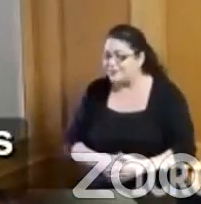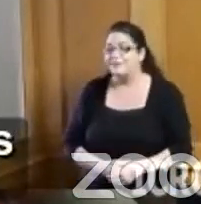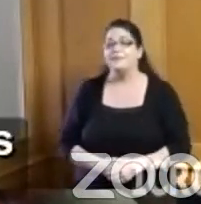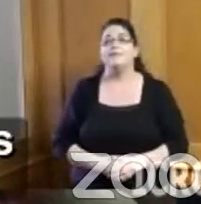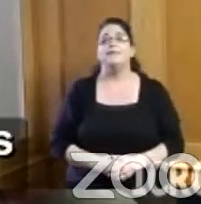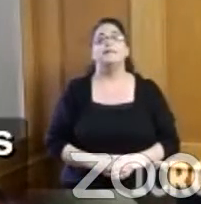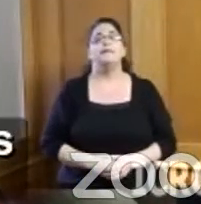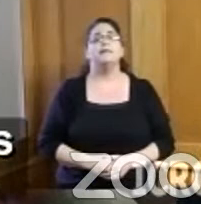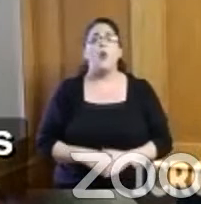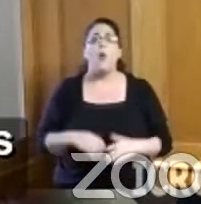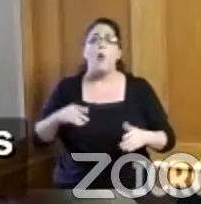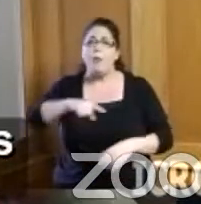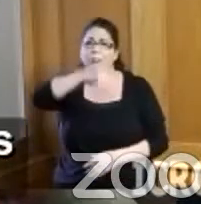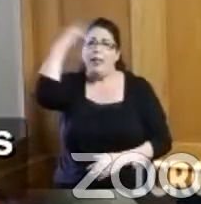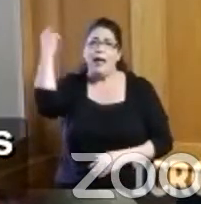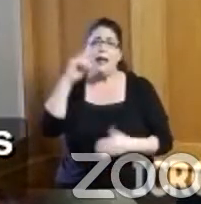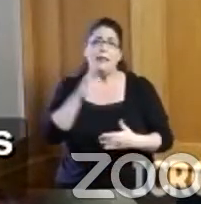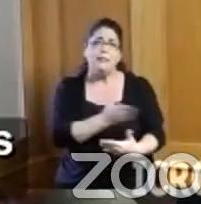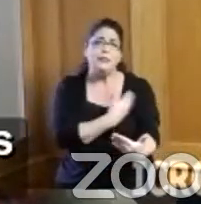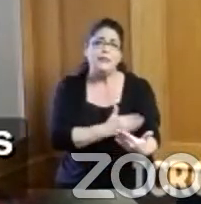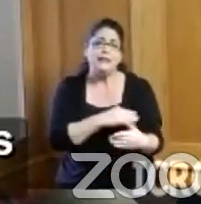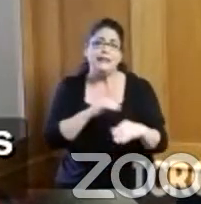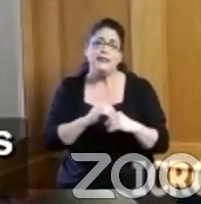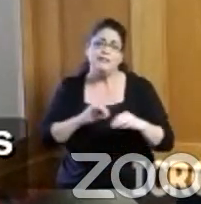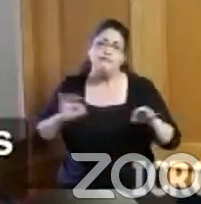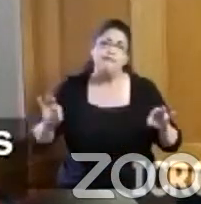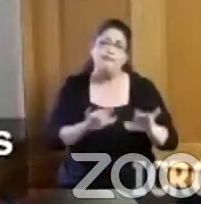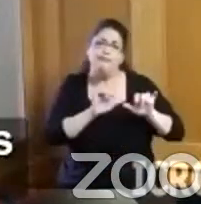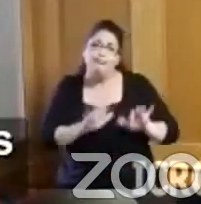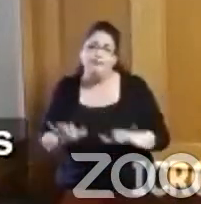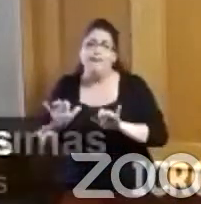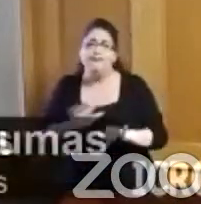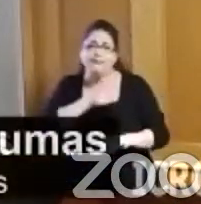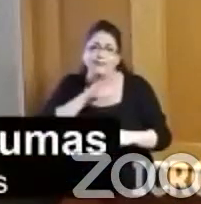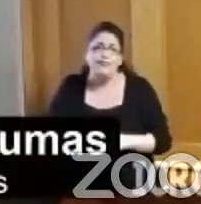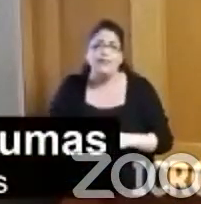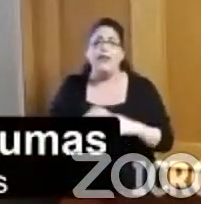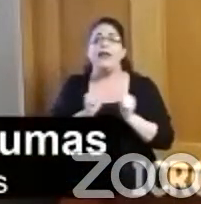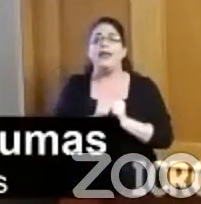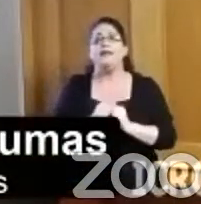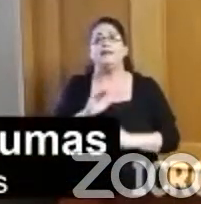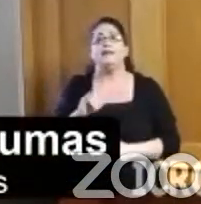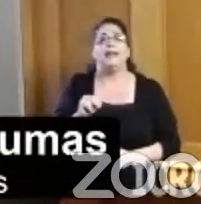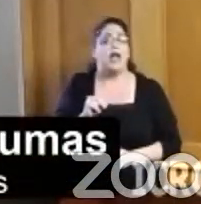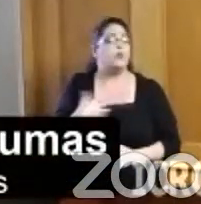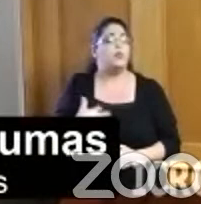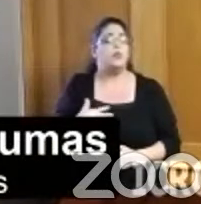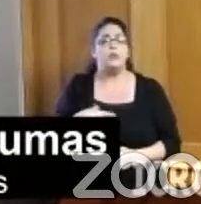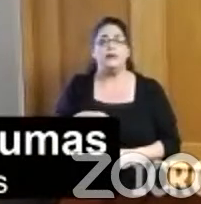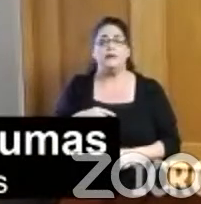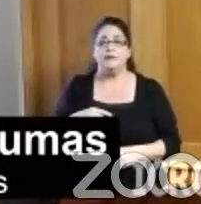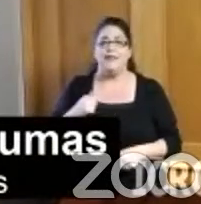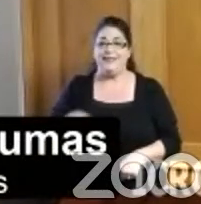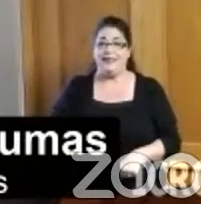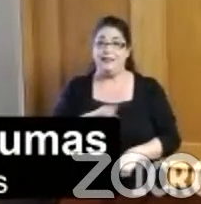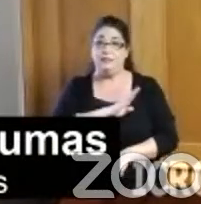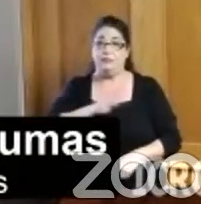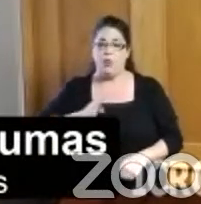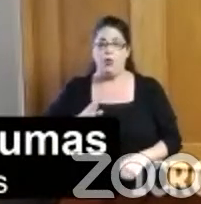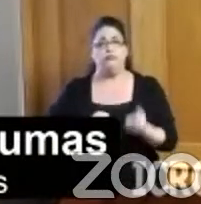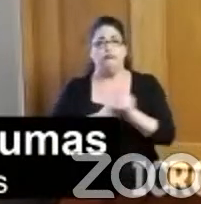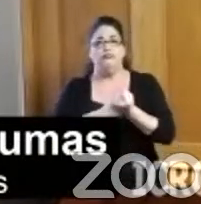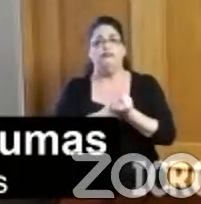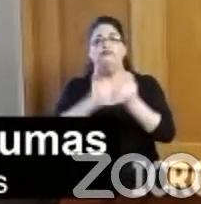history of Black music in Cincinnati, and our board is very supportive of that idea. Our next speaker is Tyler